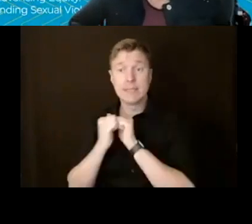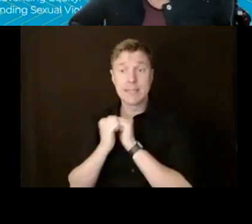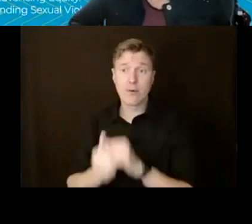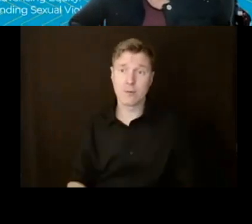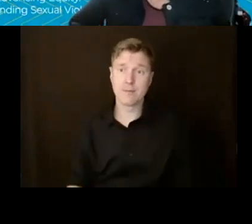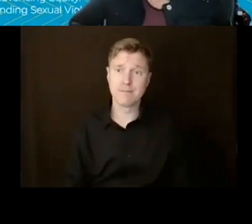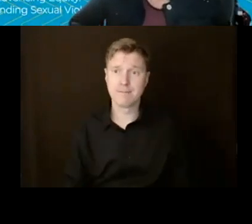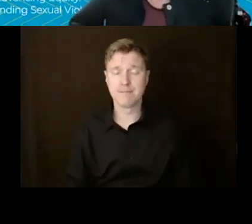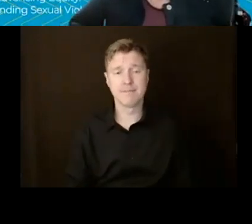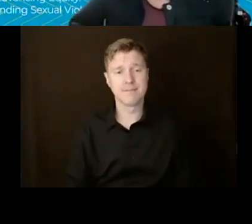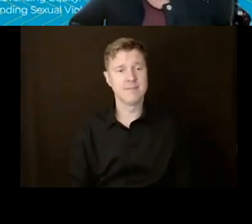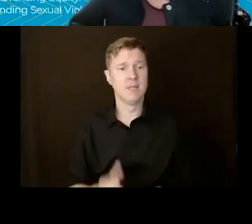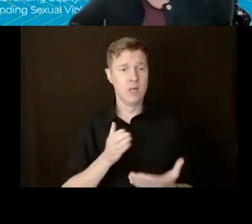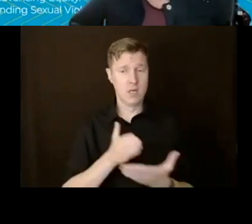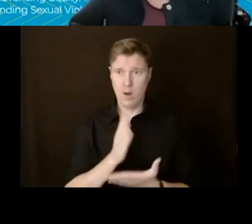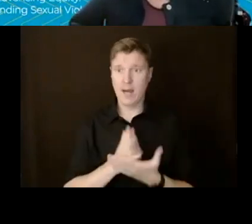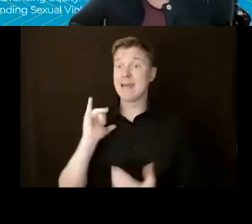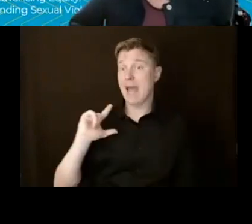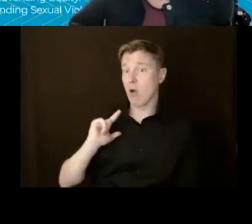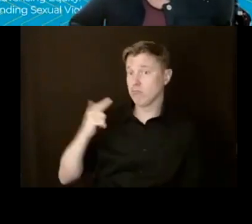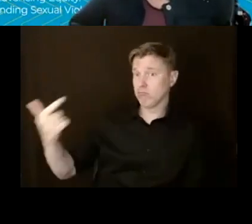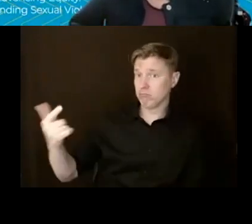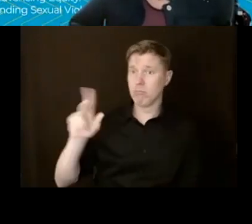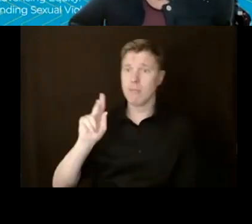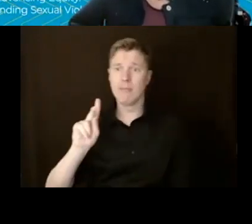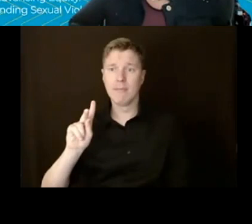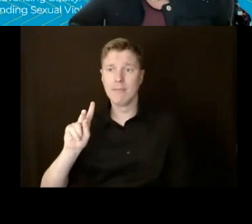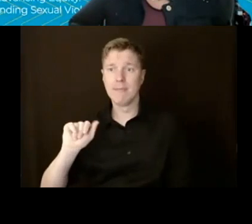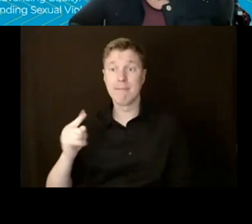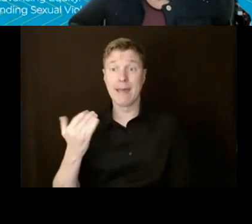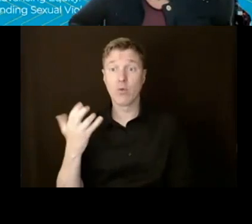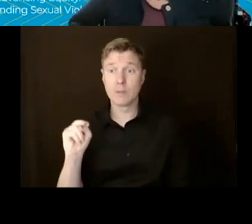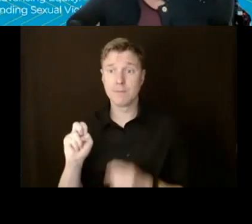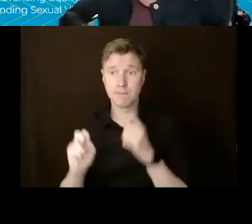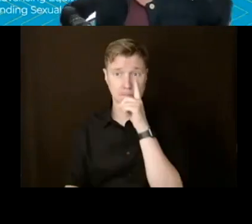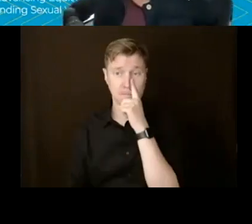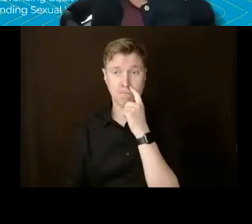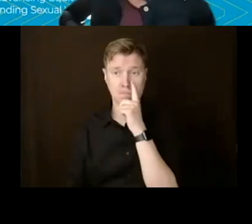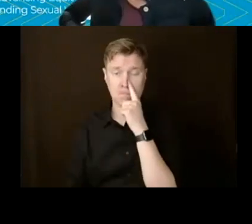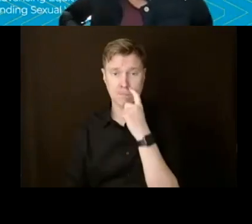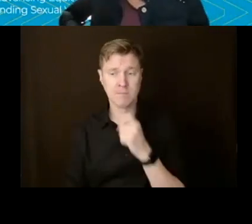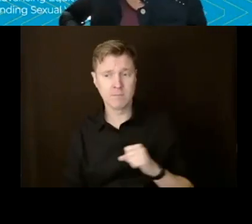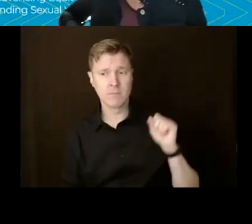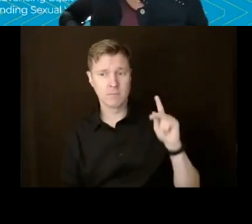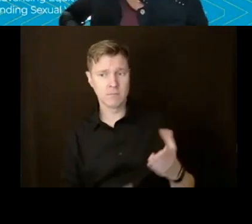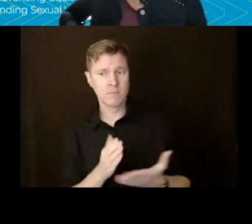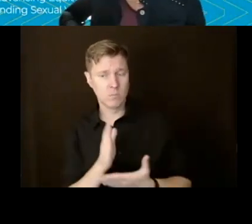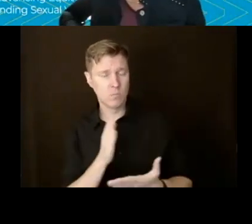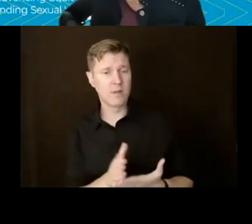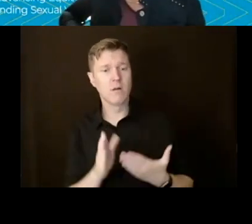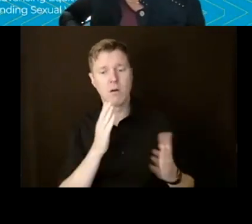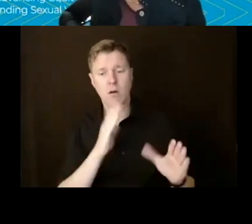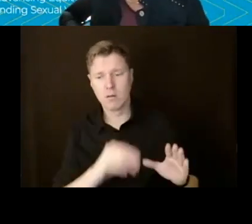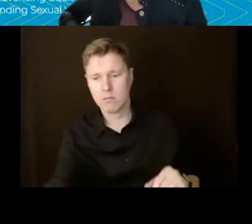I'm gonna pass it back to you, Catherine. Okay, awesome. Thank you, Janae.